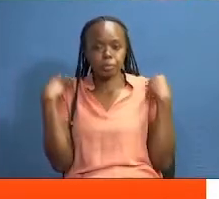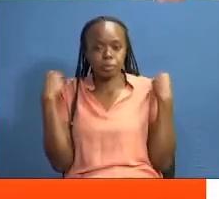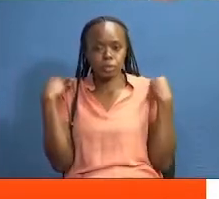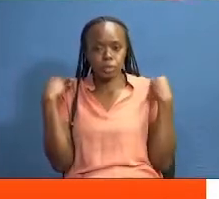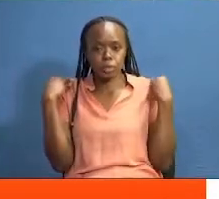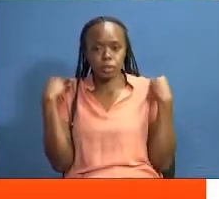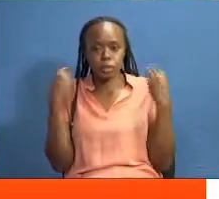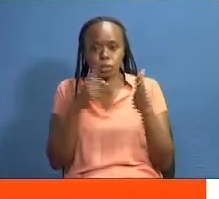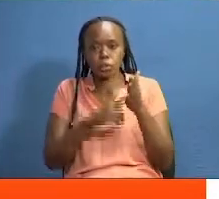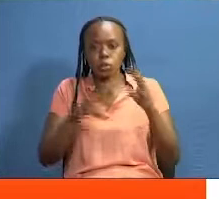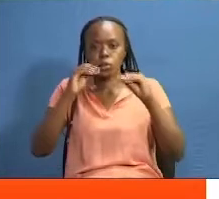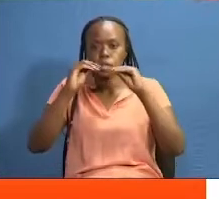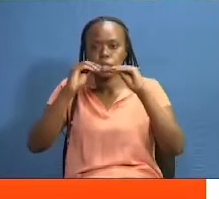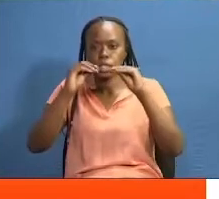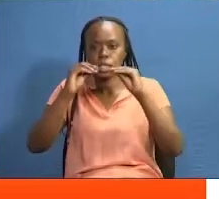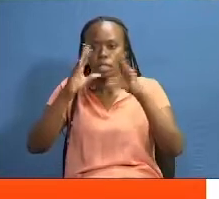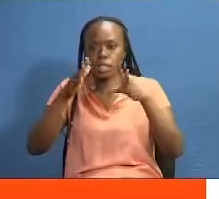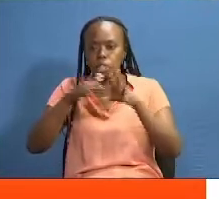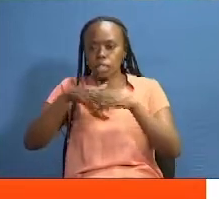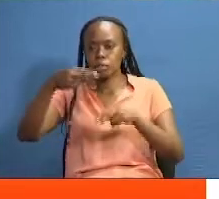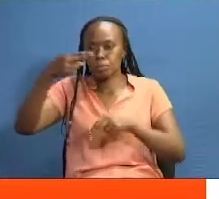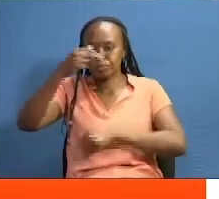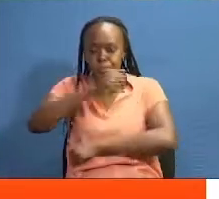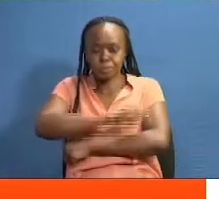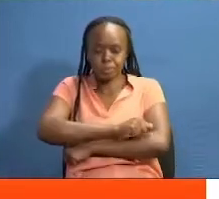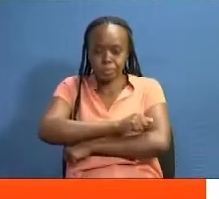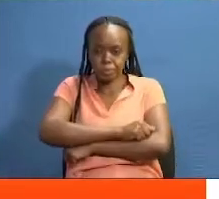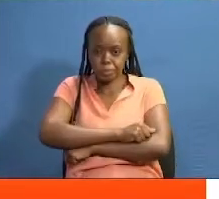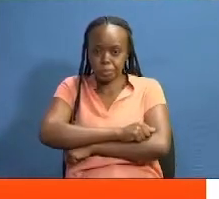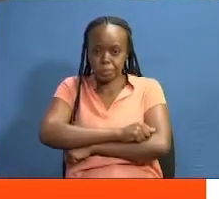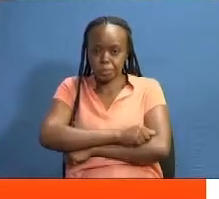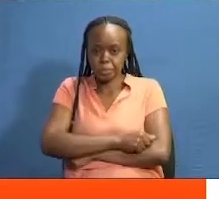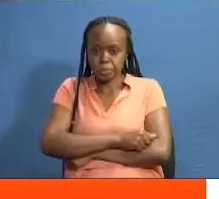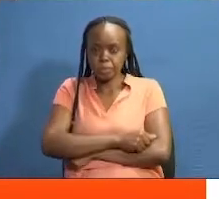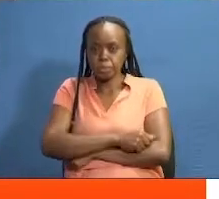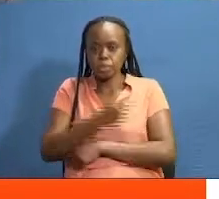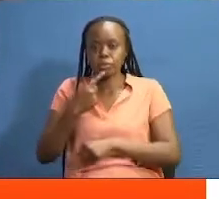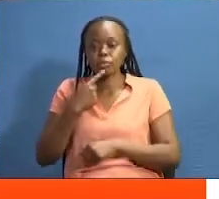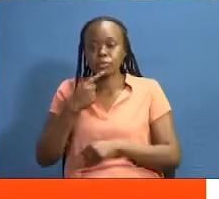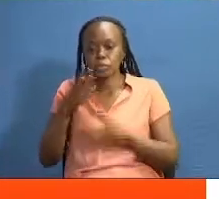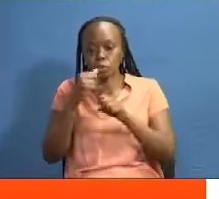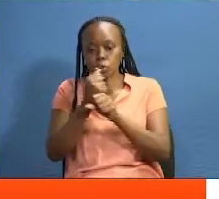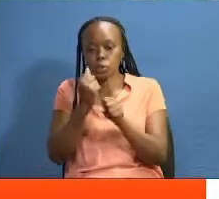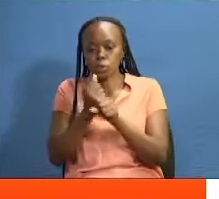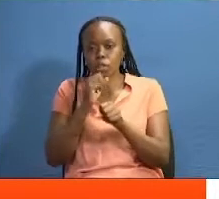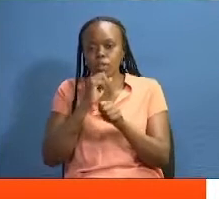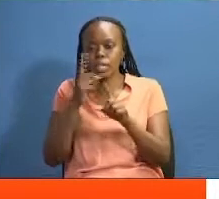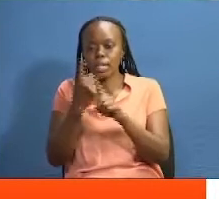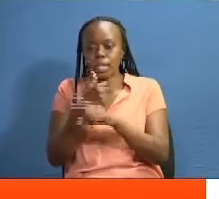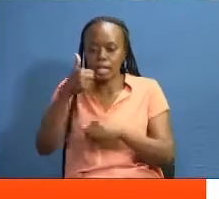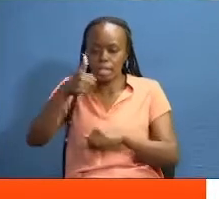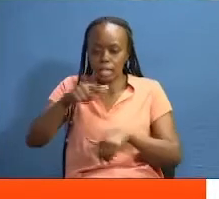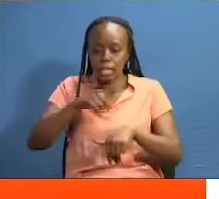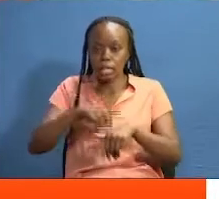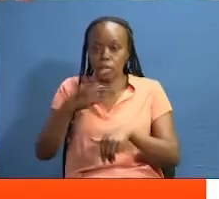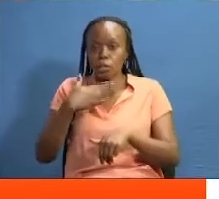did teaching. I should be teaching in high school, all right? Career is dynamic. And anytime